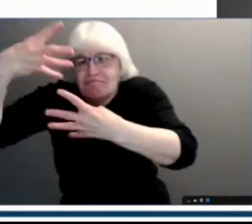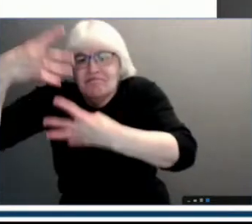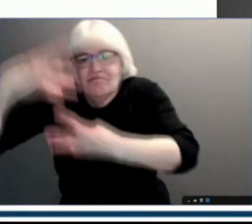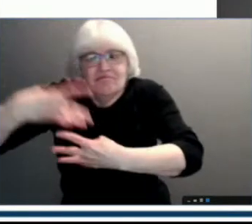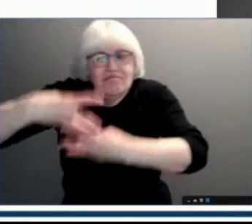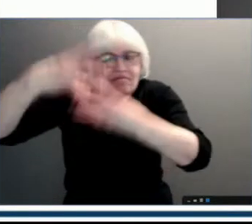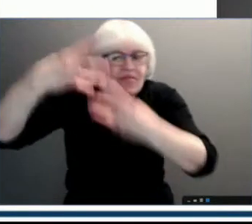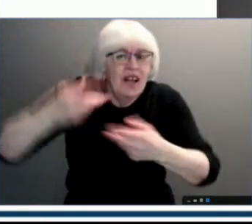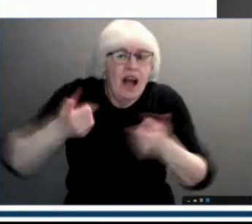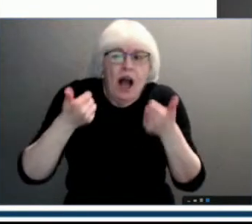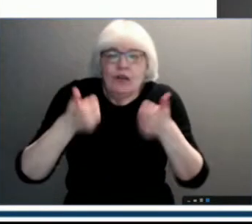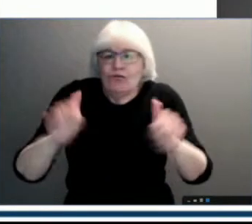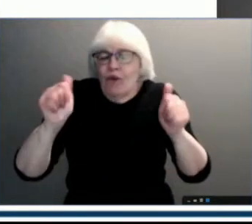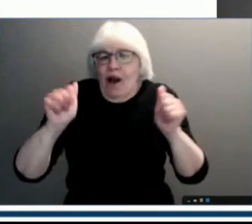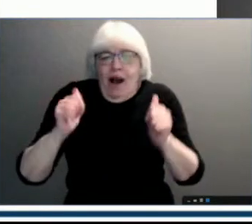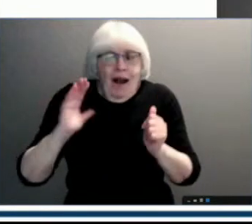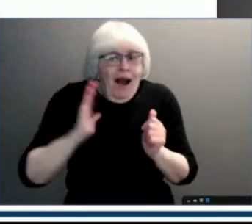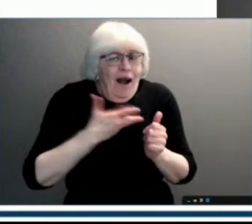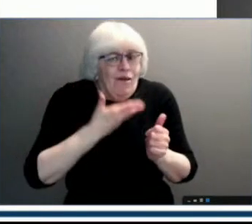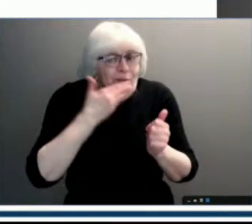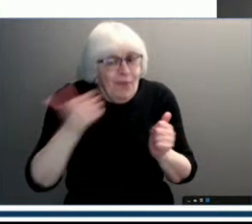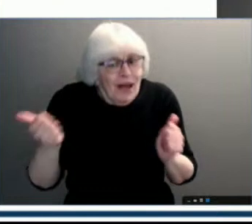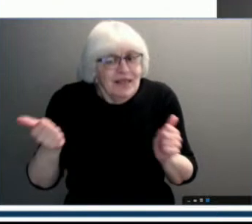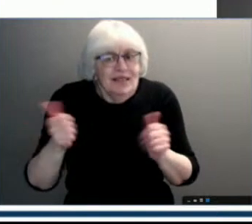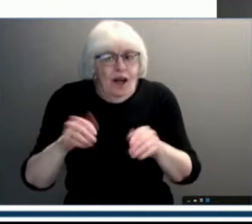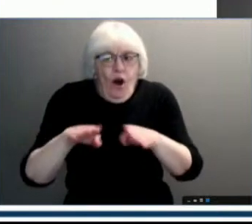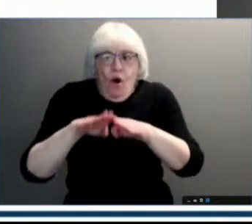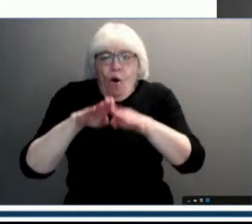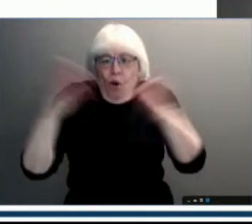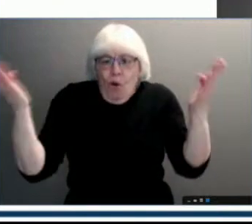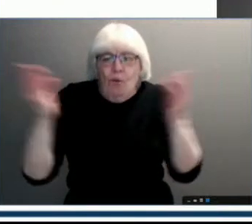up more and more opportunities in the days ahead.